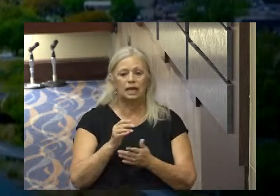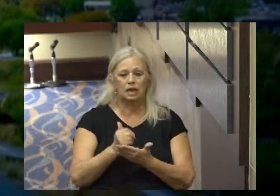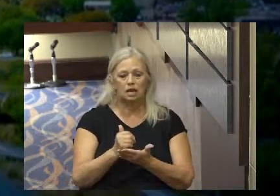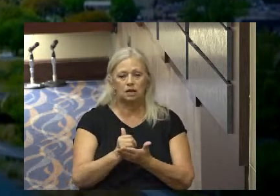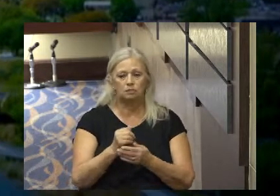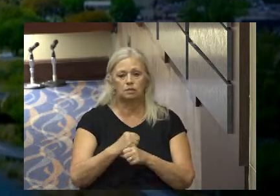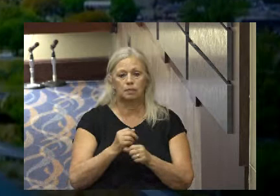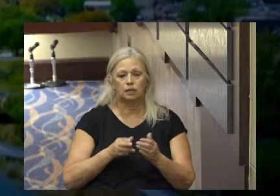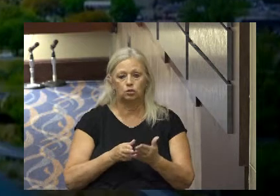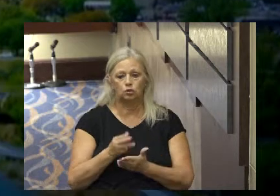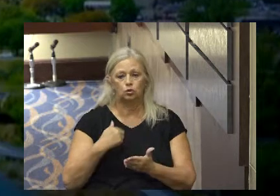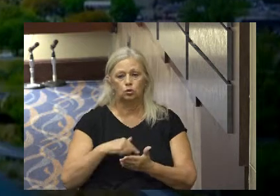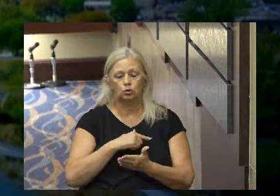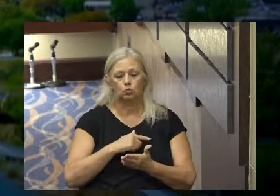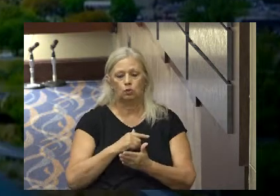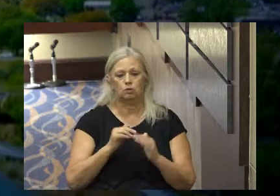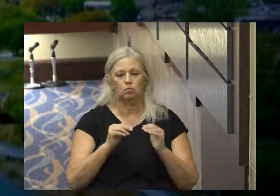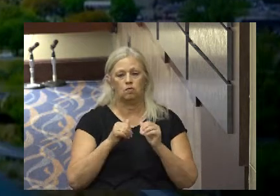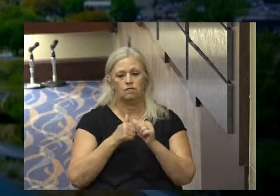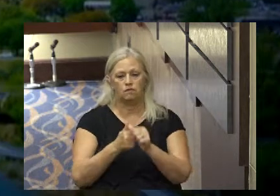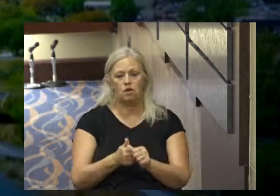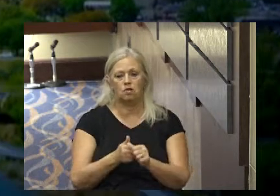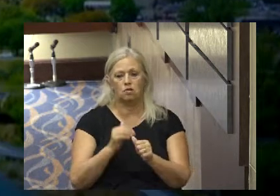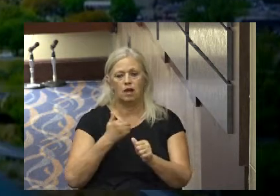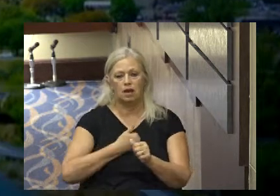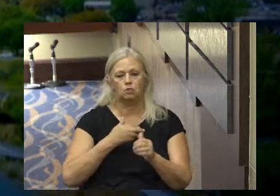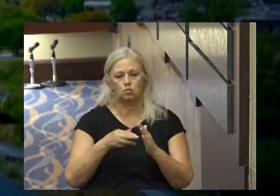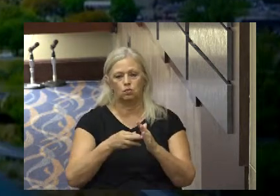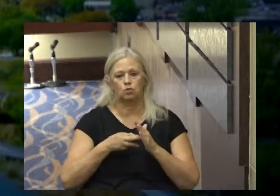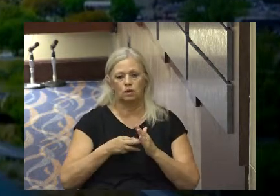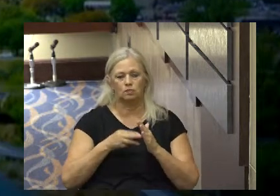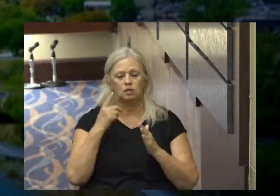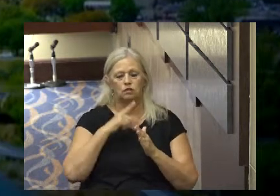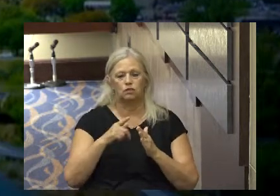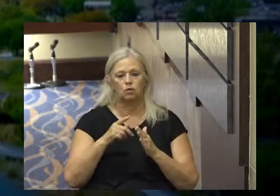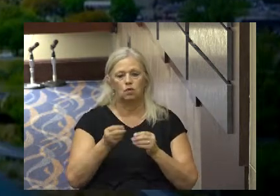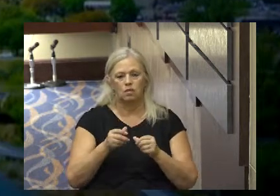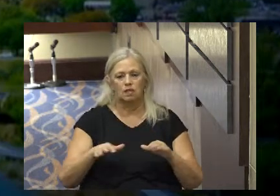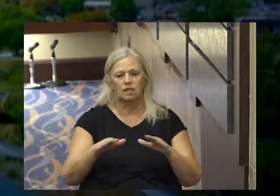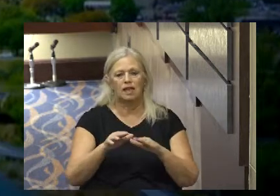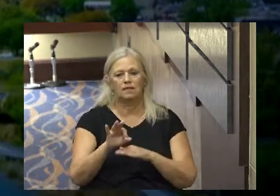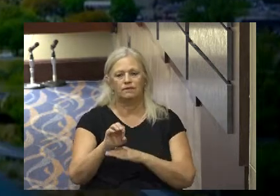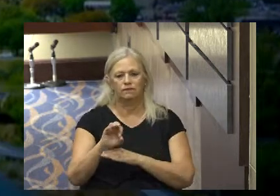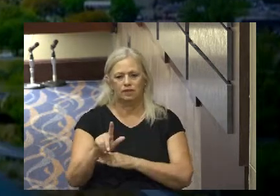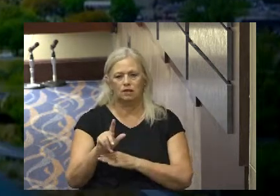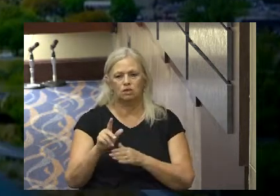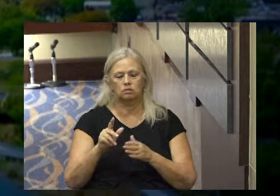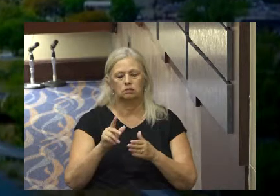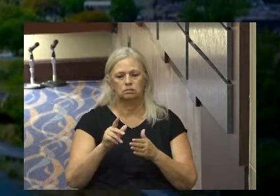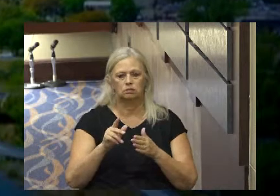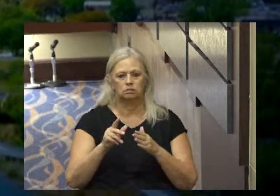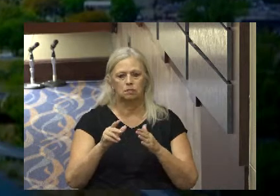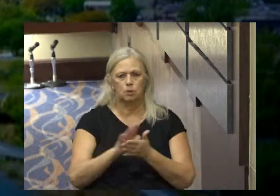with our TCEQ regulations and the requirements of our landfill permits.